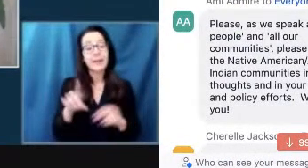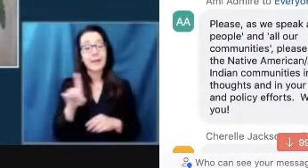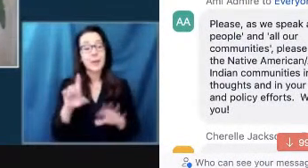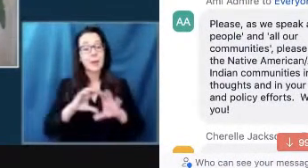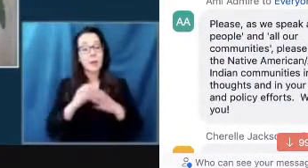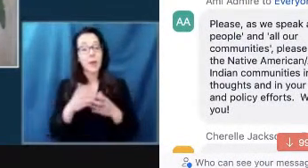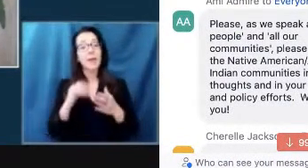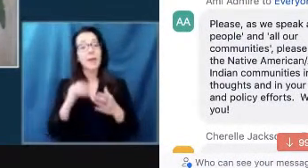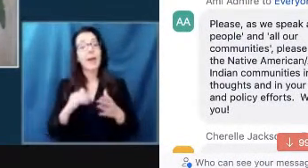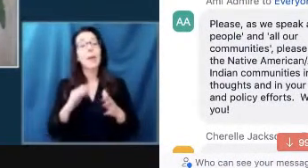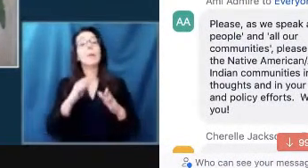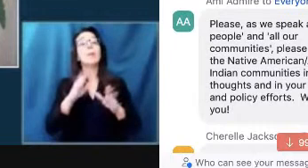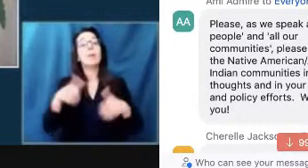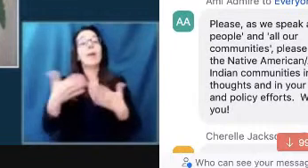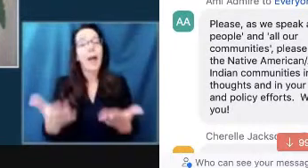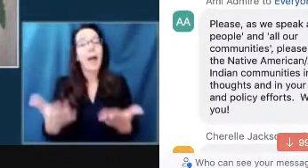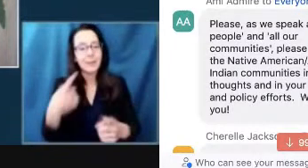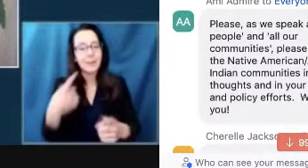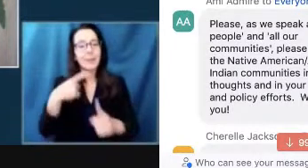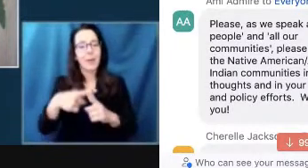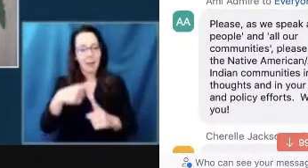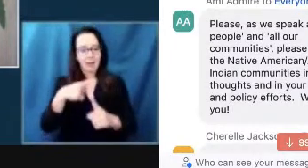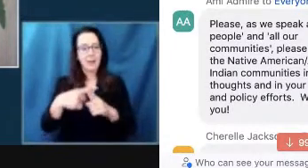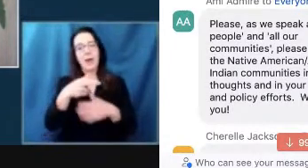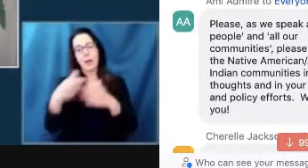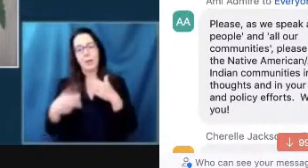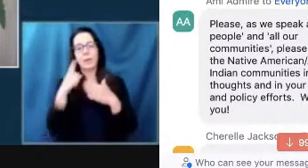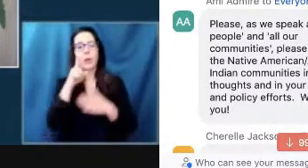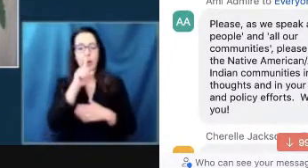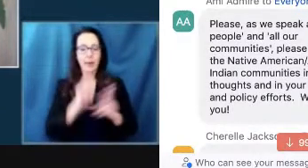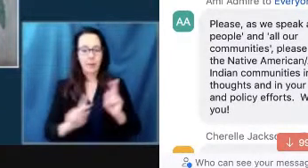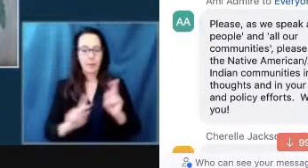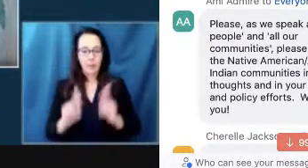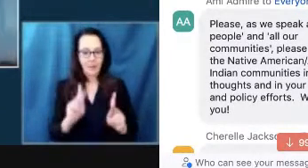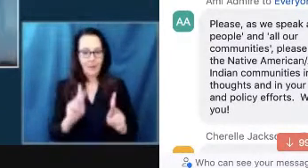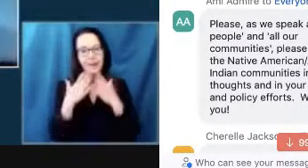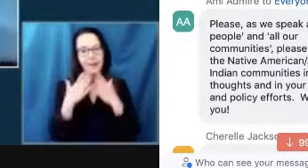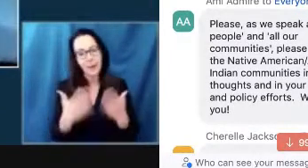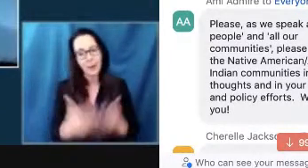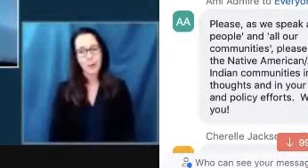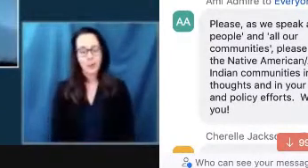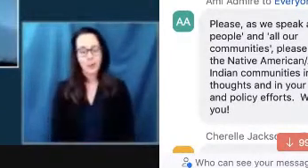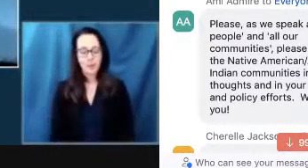positive outcomes for real people. Thank you.